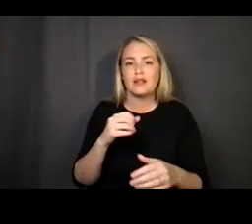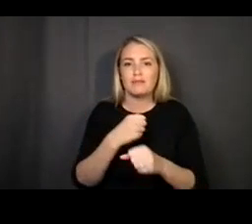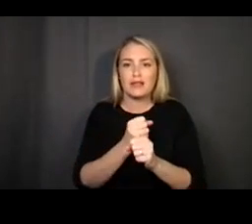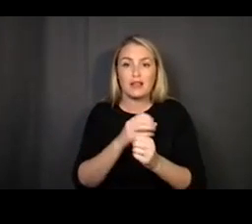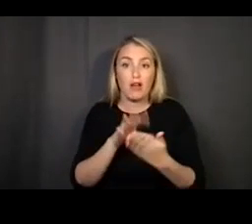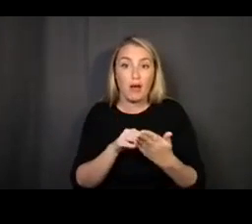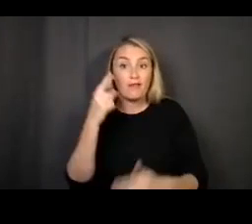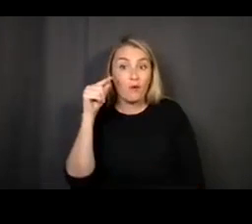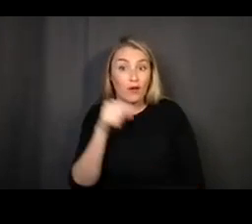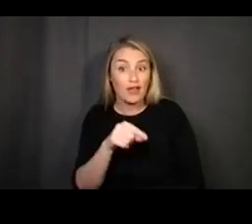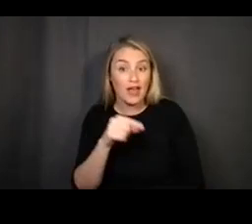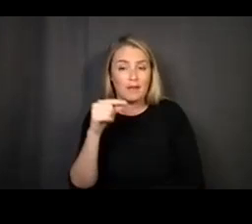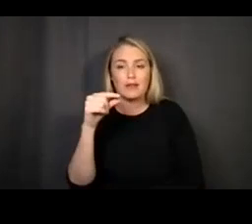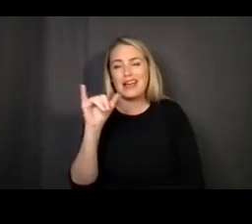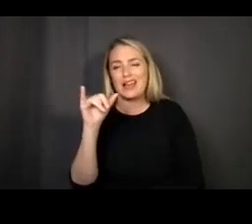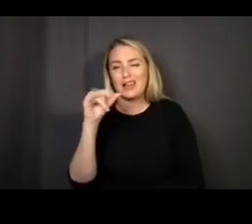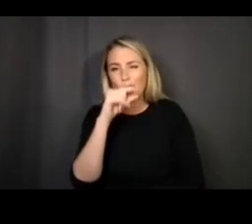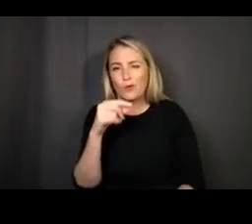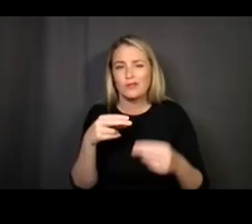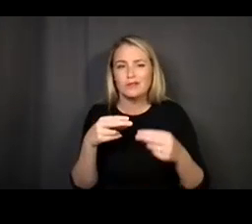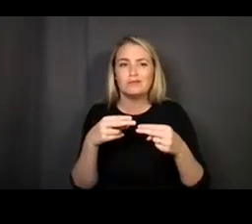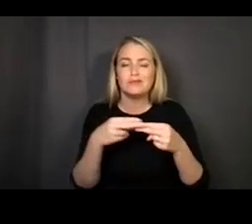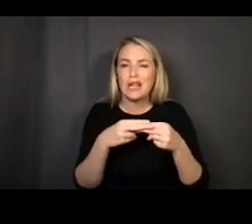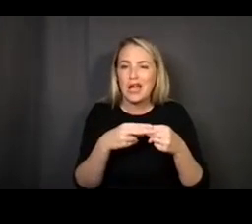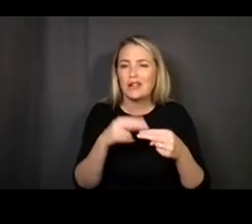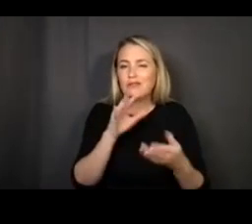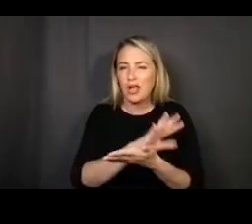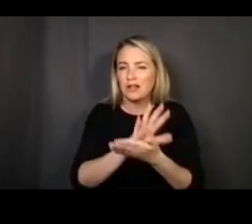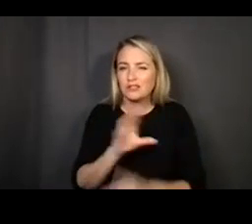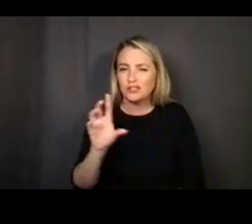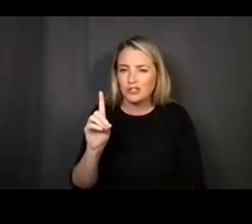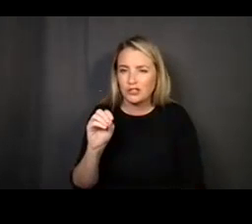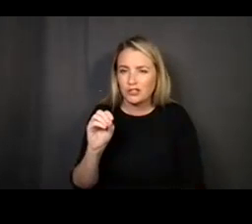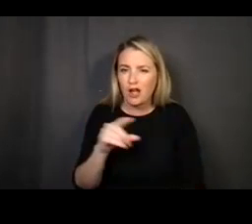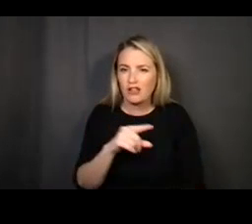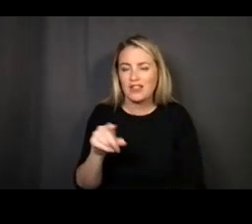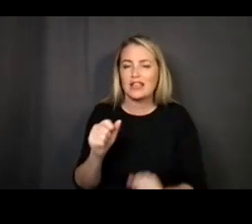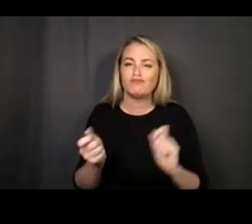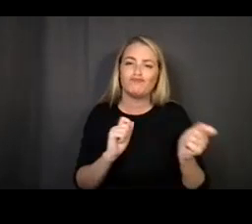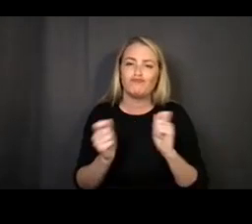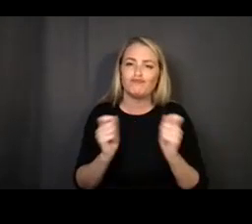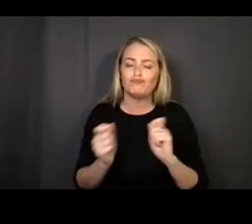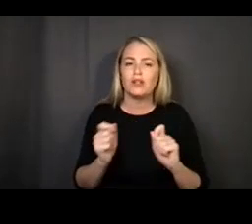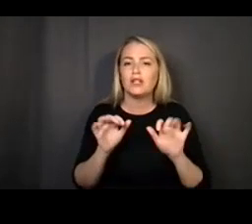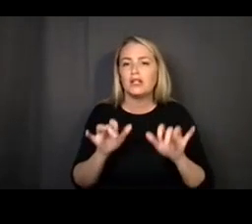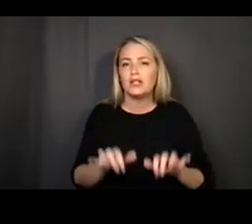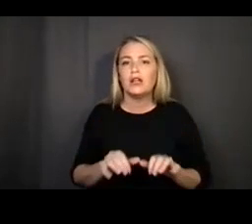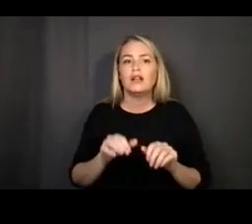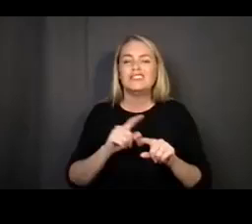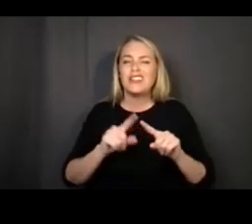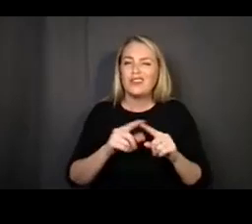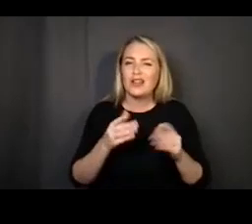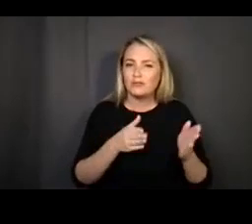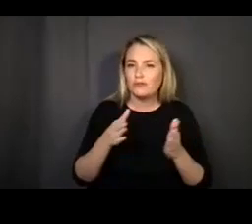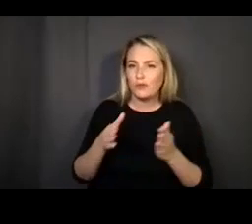for them of a Google slide or a Google document, and then they can make those changes. There's different ways to submit